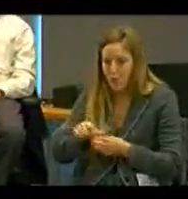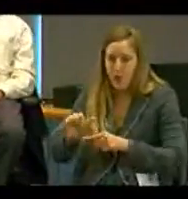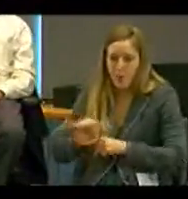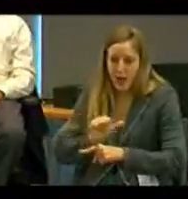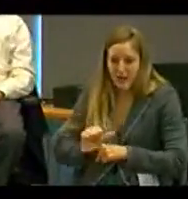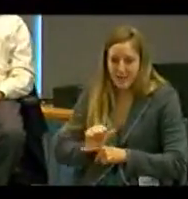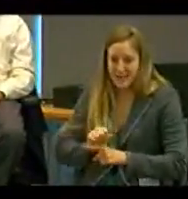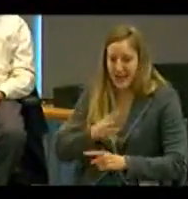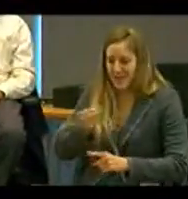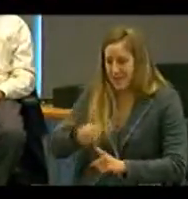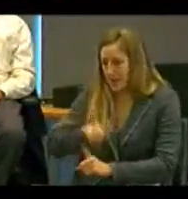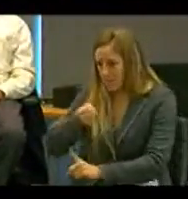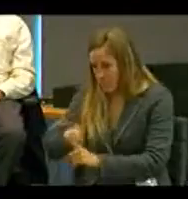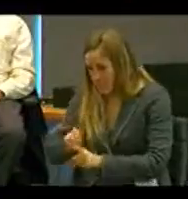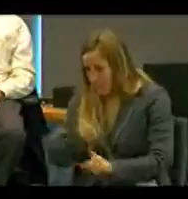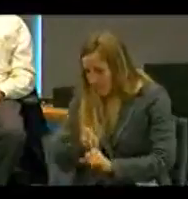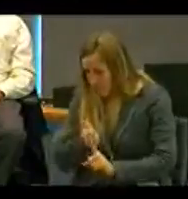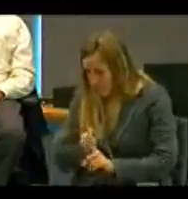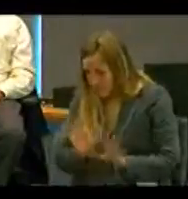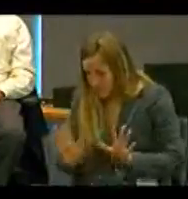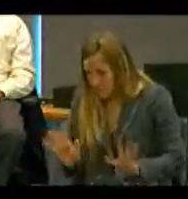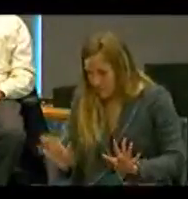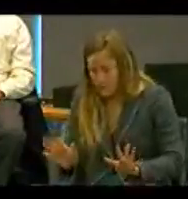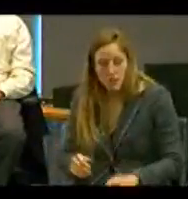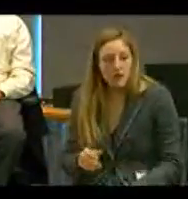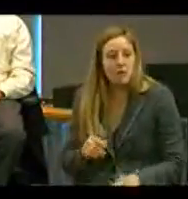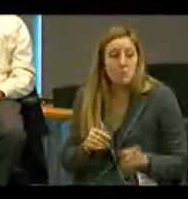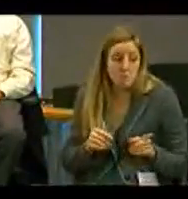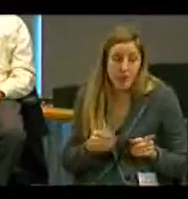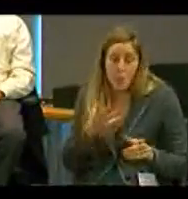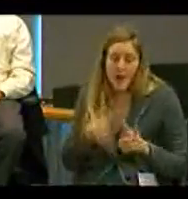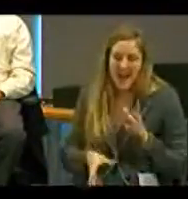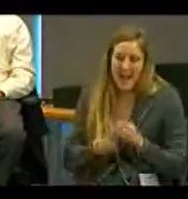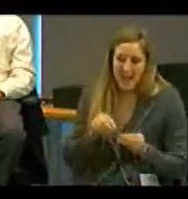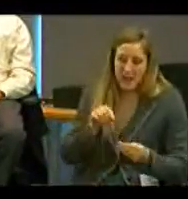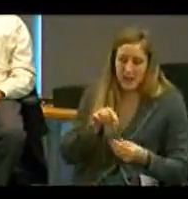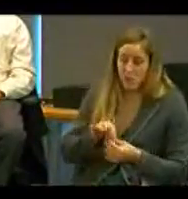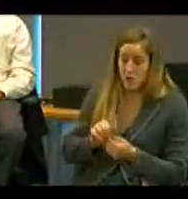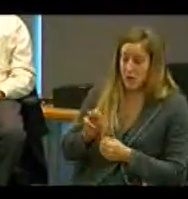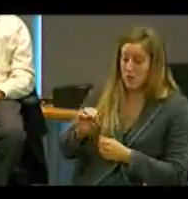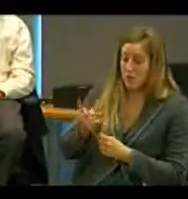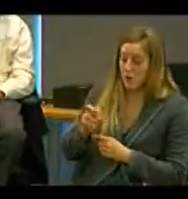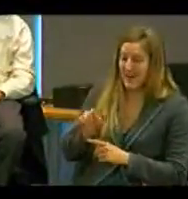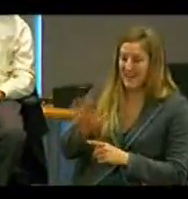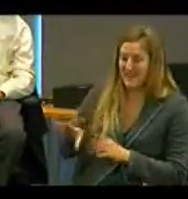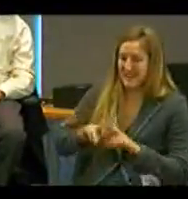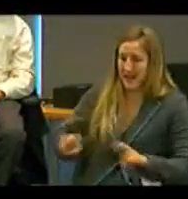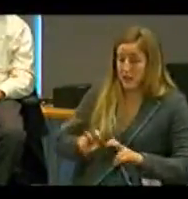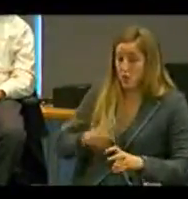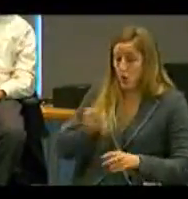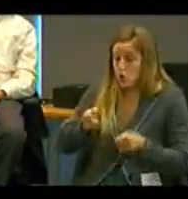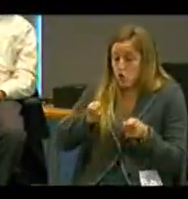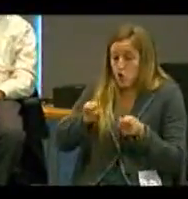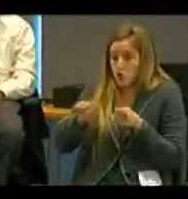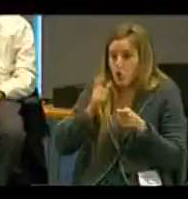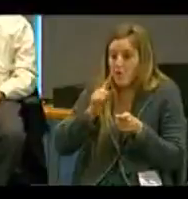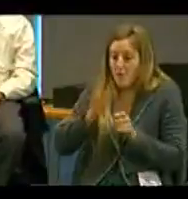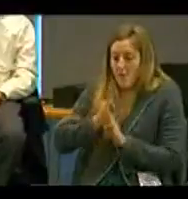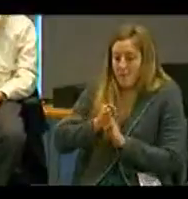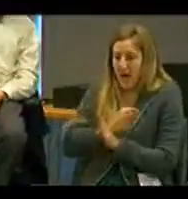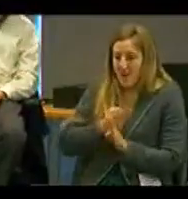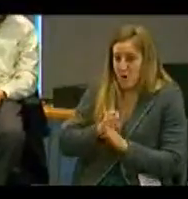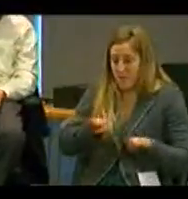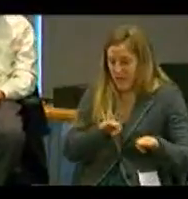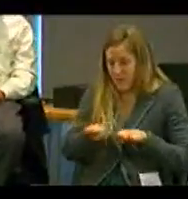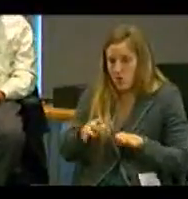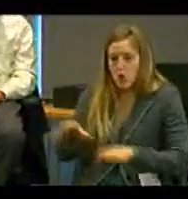point out one concern about Morgan's analysis is when you control for prior behavior, it assumes that there